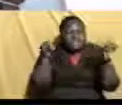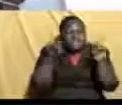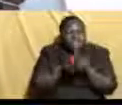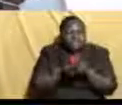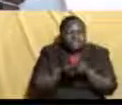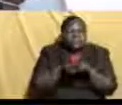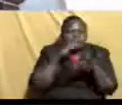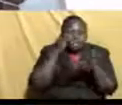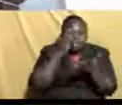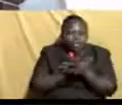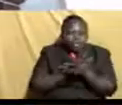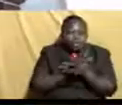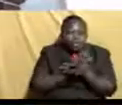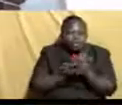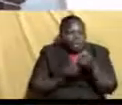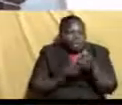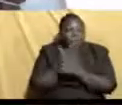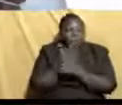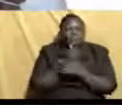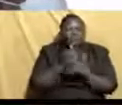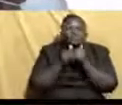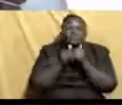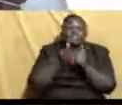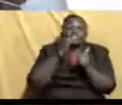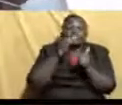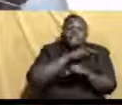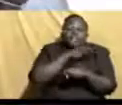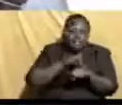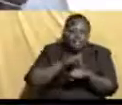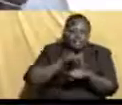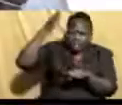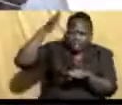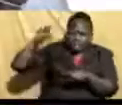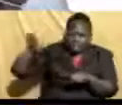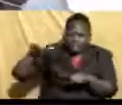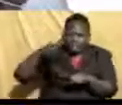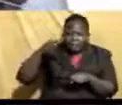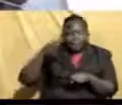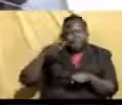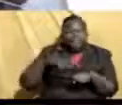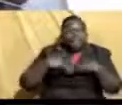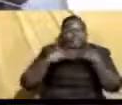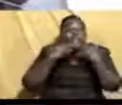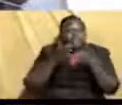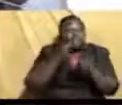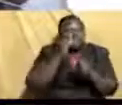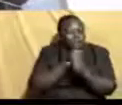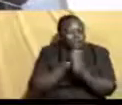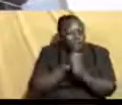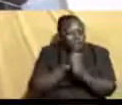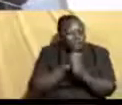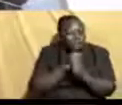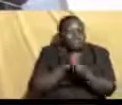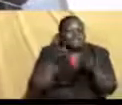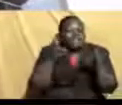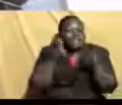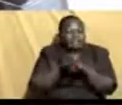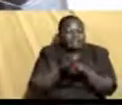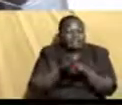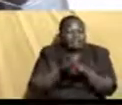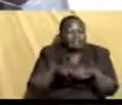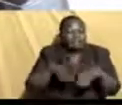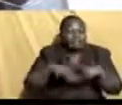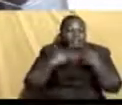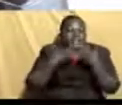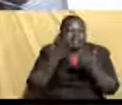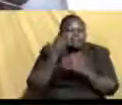provision really is a provision that Parliament has been given a duty to vary. As I said, implied provisions can be varied